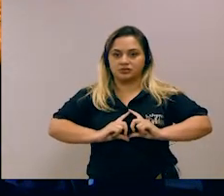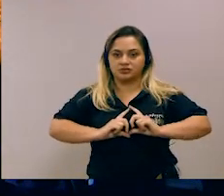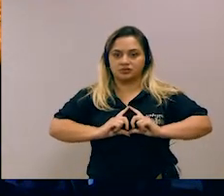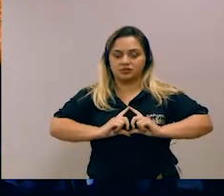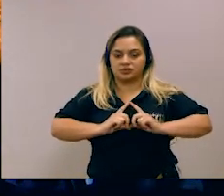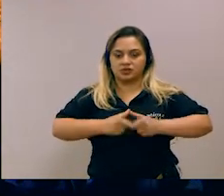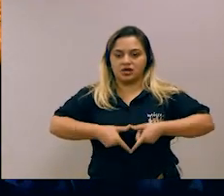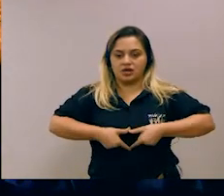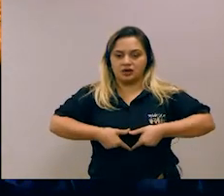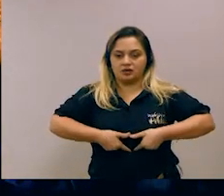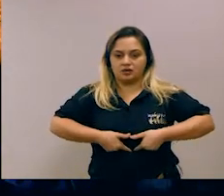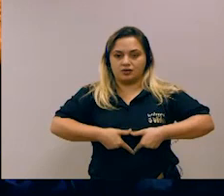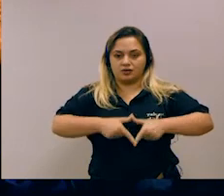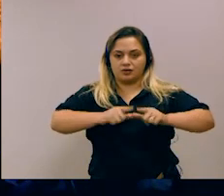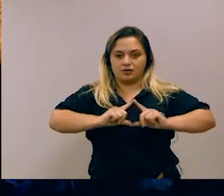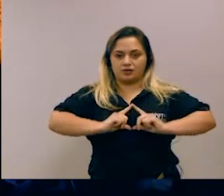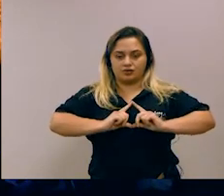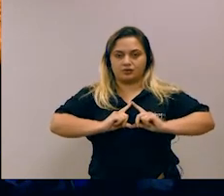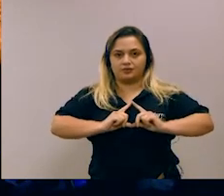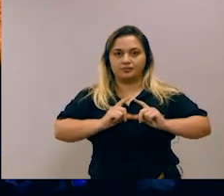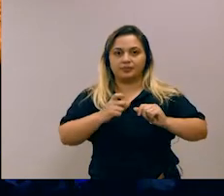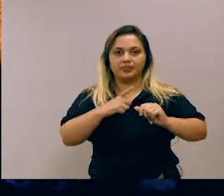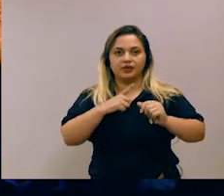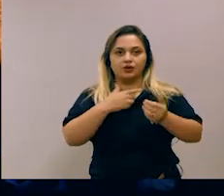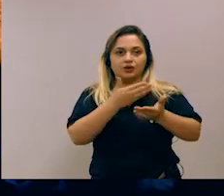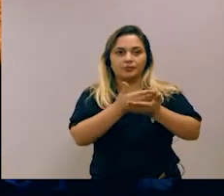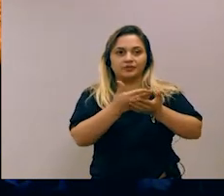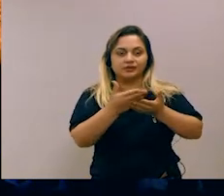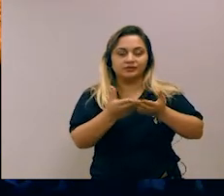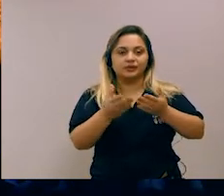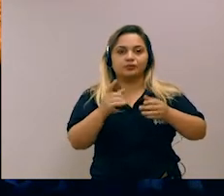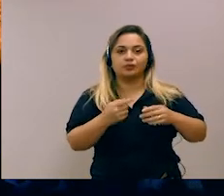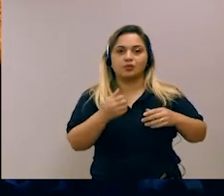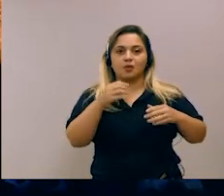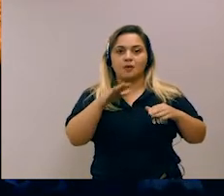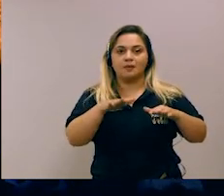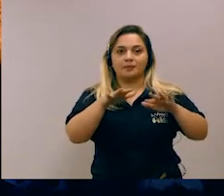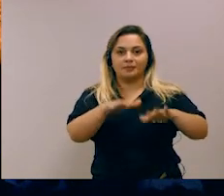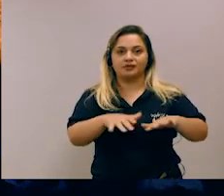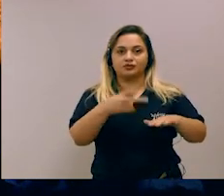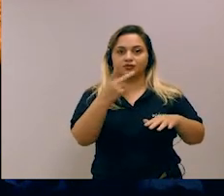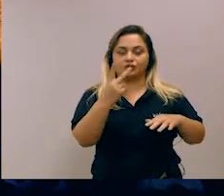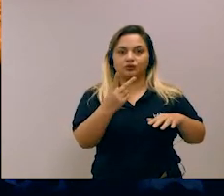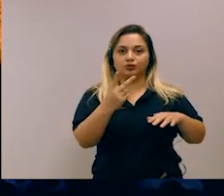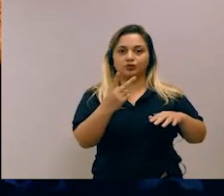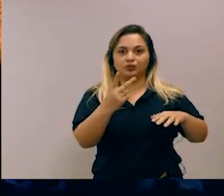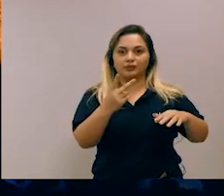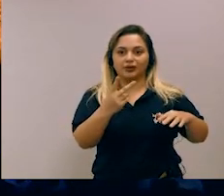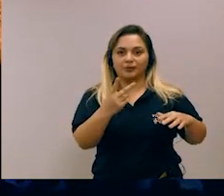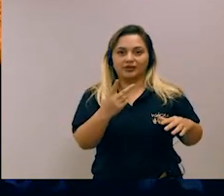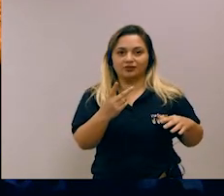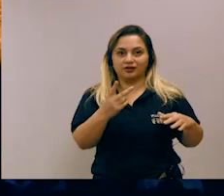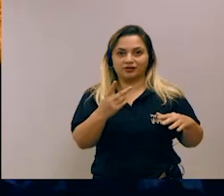So we had to start from step number two, from actively collecting more data.